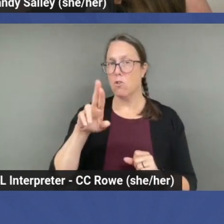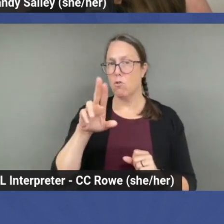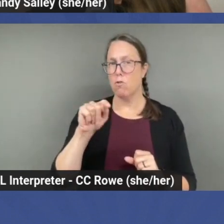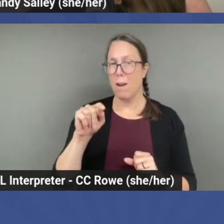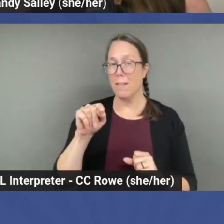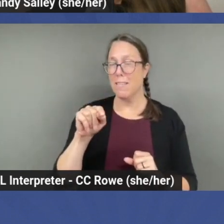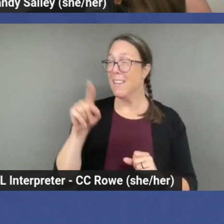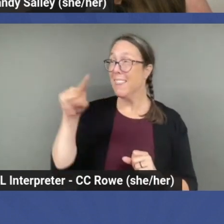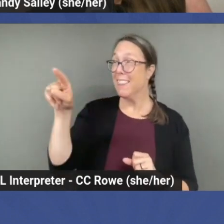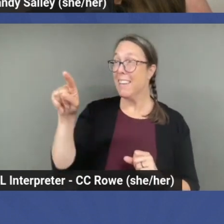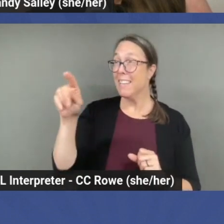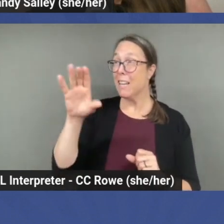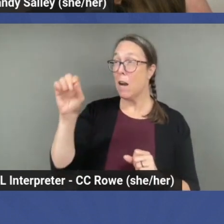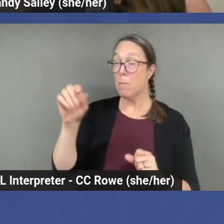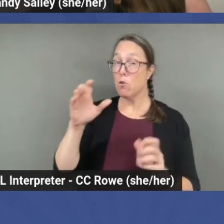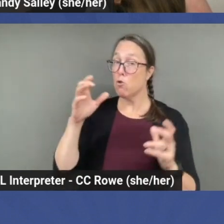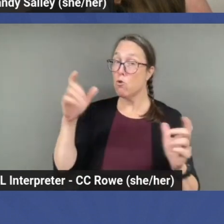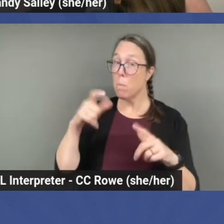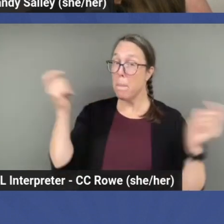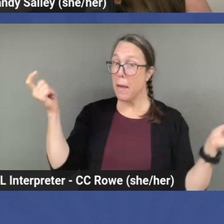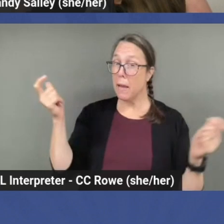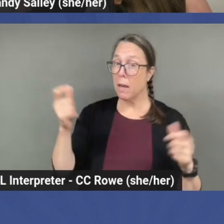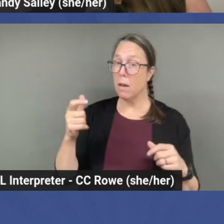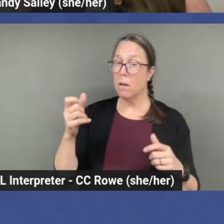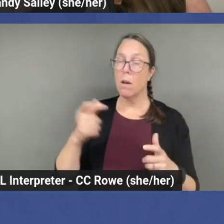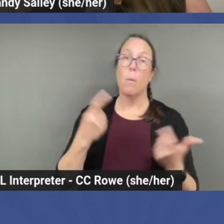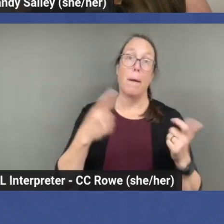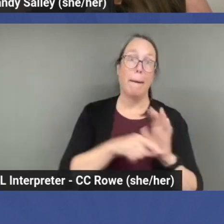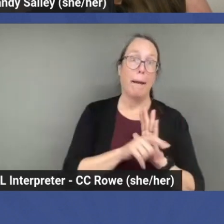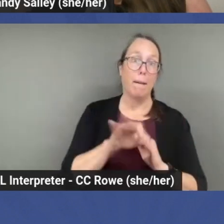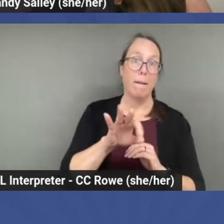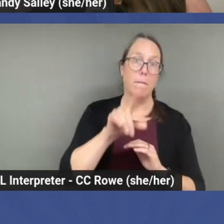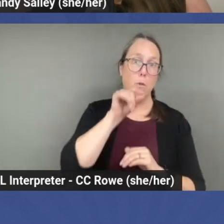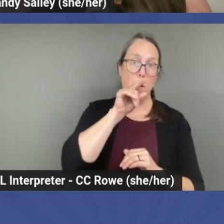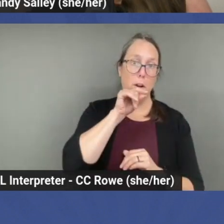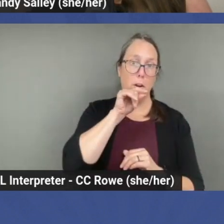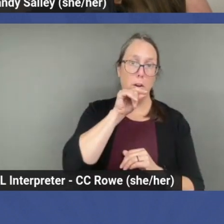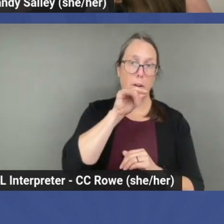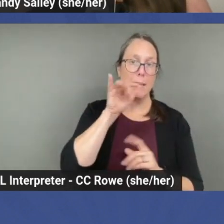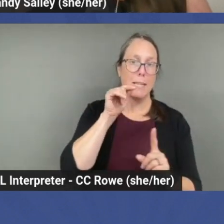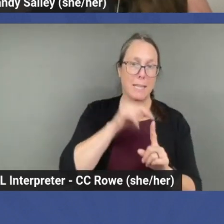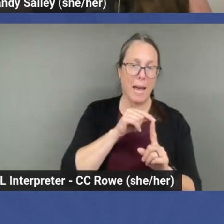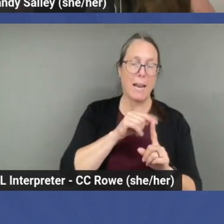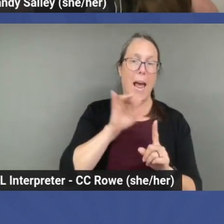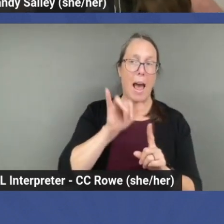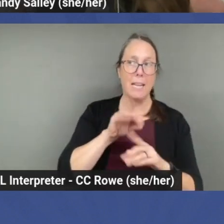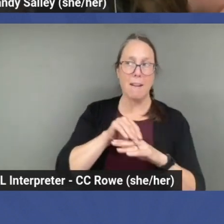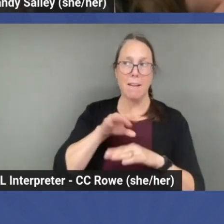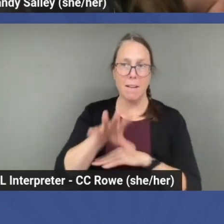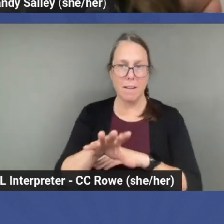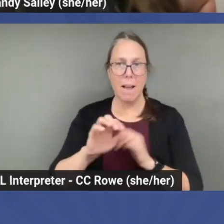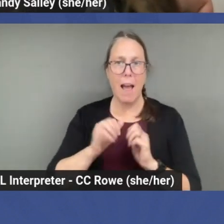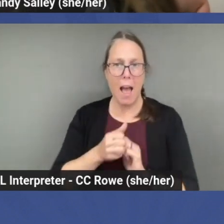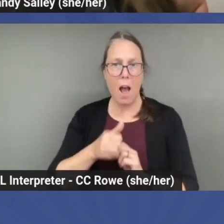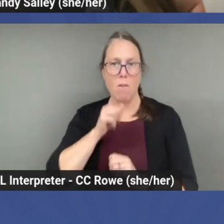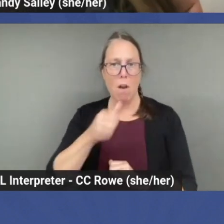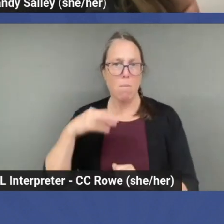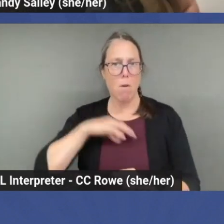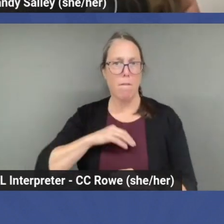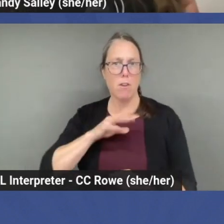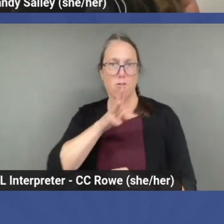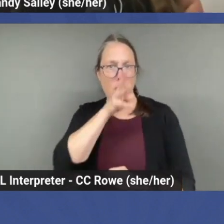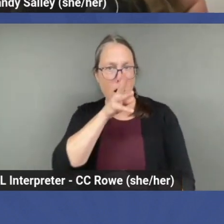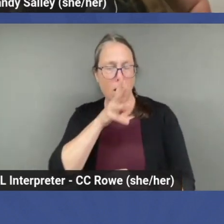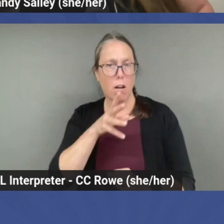I think the fact that like Twitter, for example, a downfall of Twitter has like fundamentally changed how nonprofits talk,